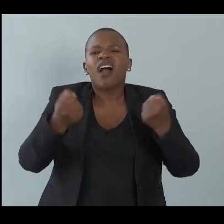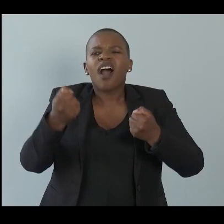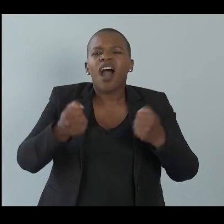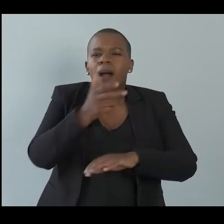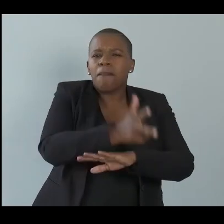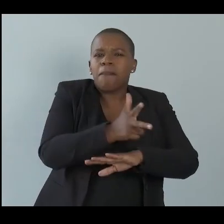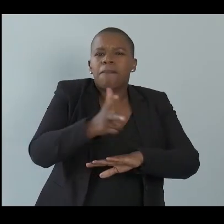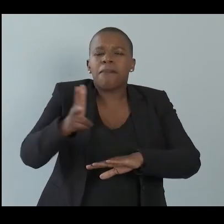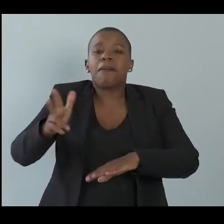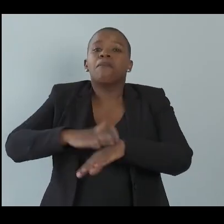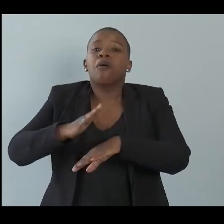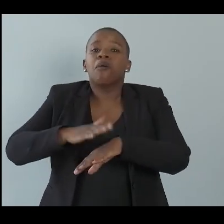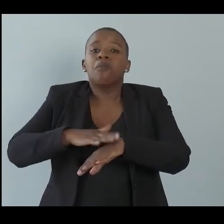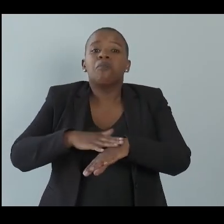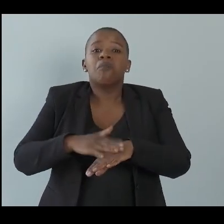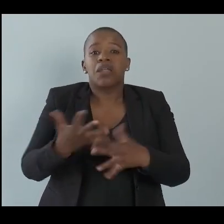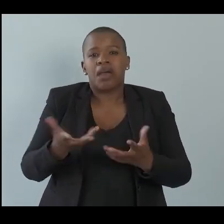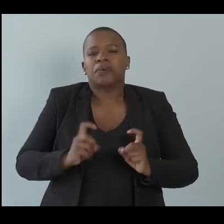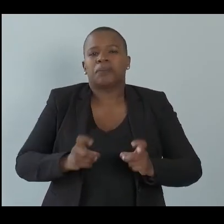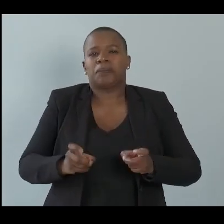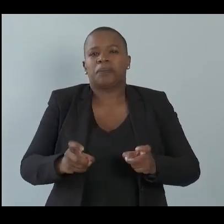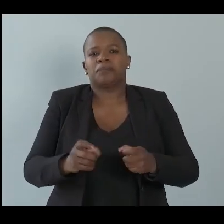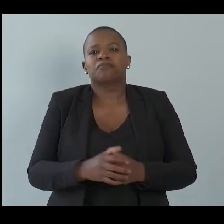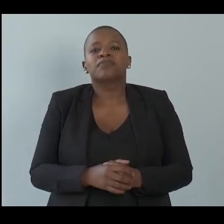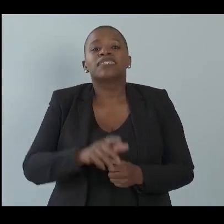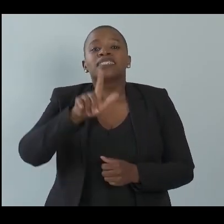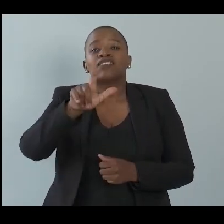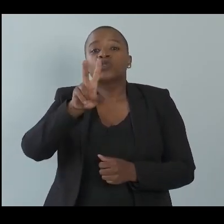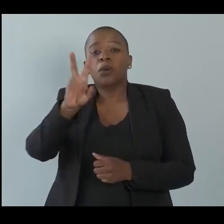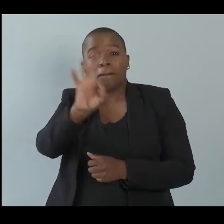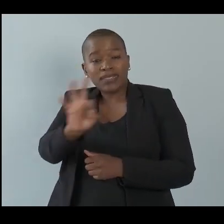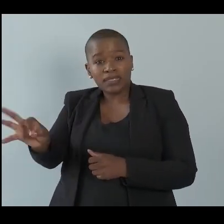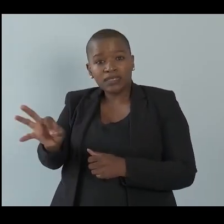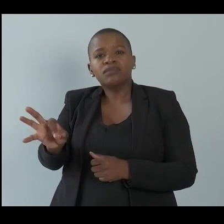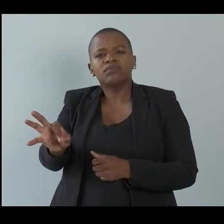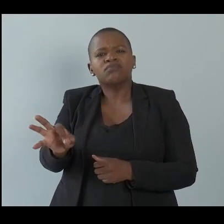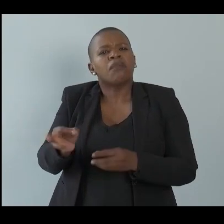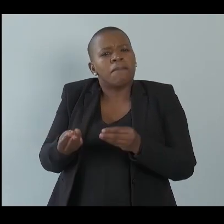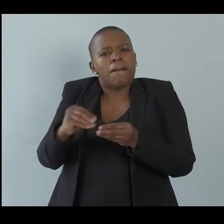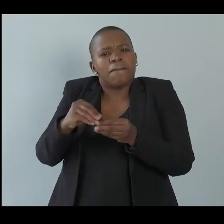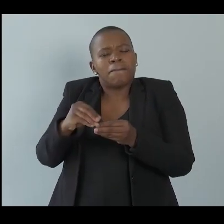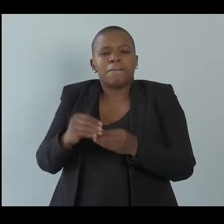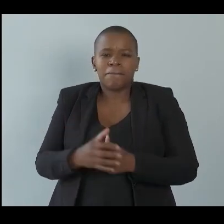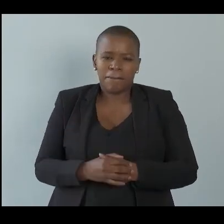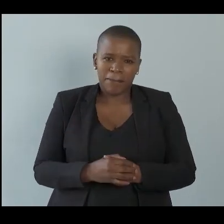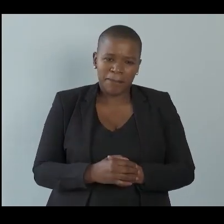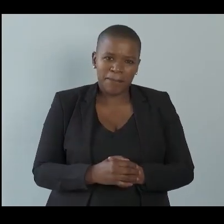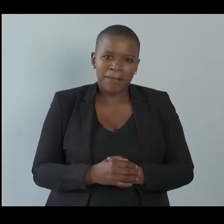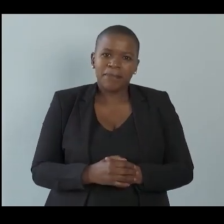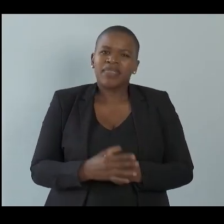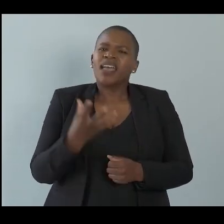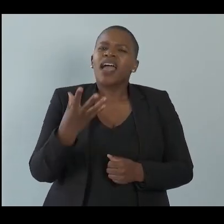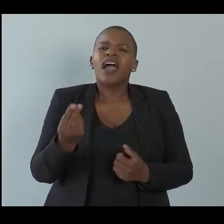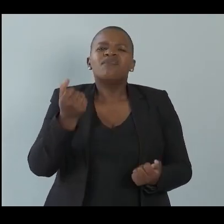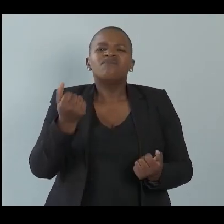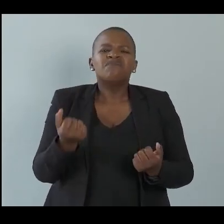contract fulfillment ratio, up from 72% at year-end. Pre-fitments, where we install devices in vehicles